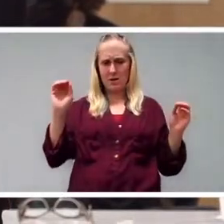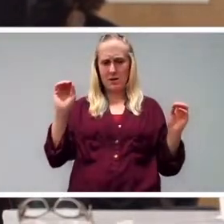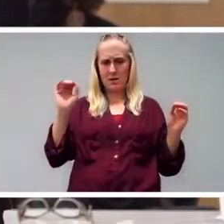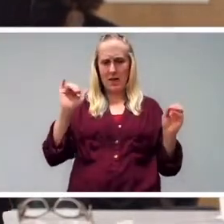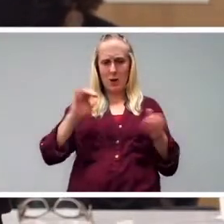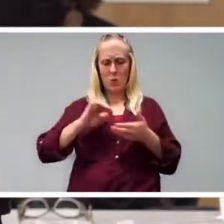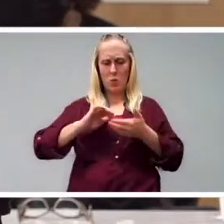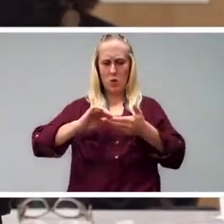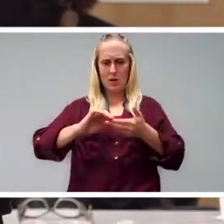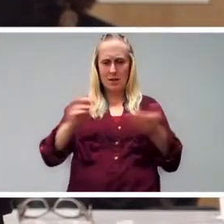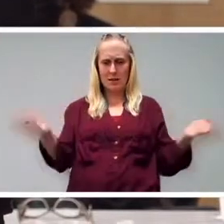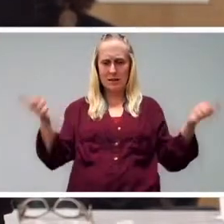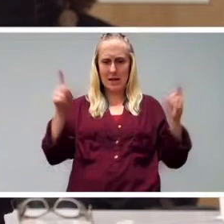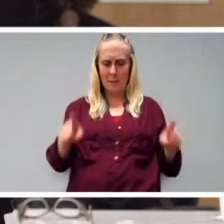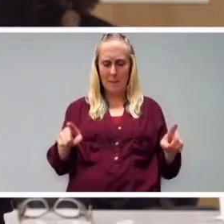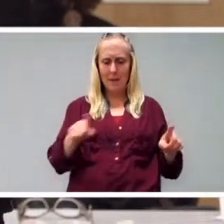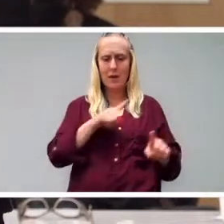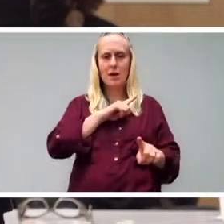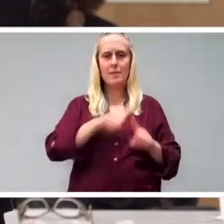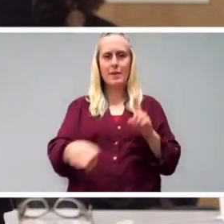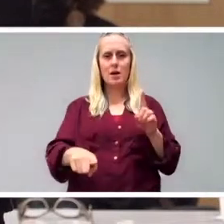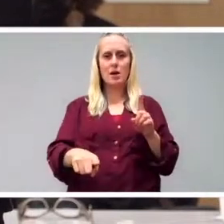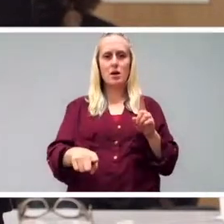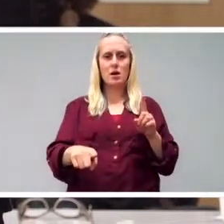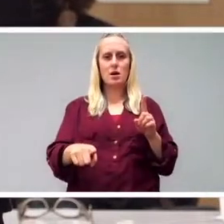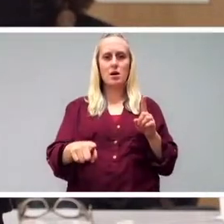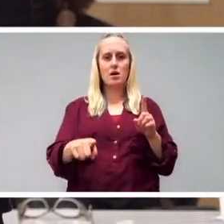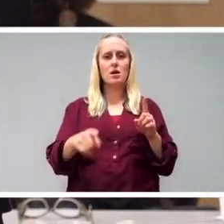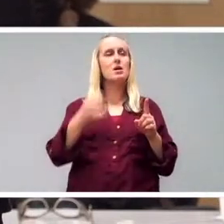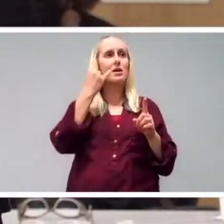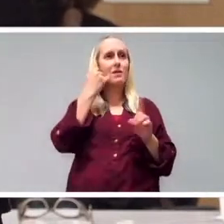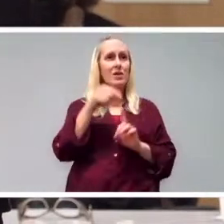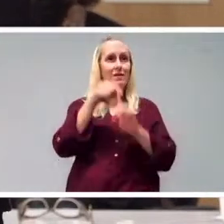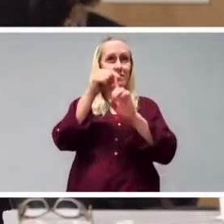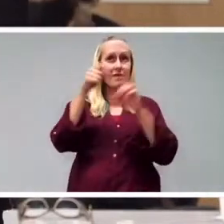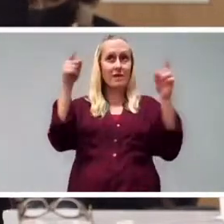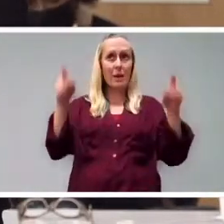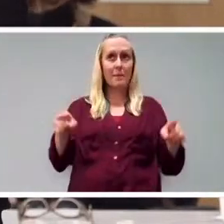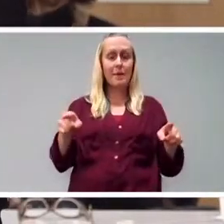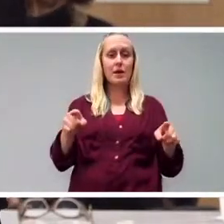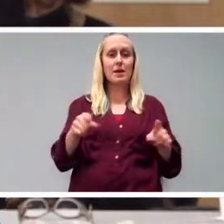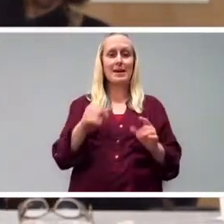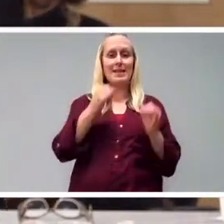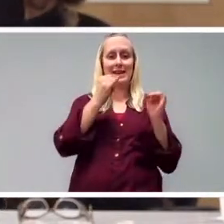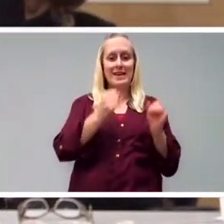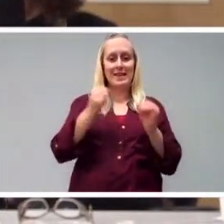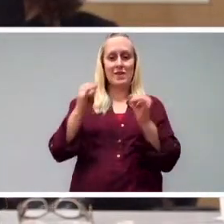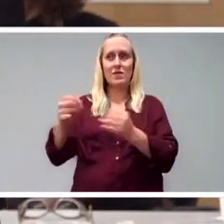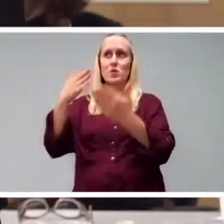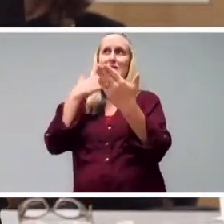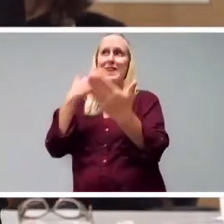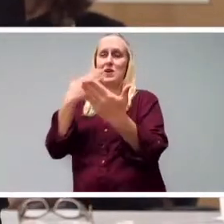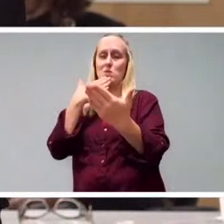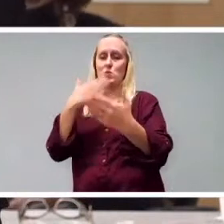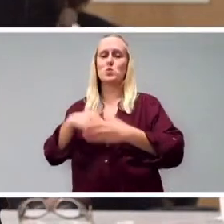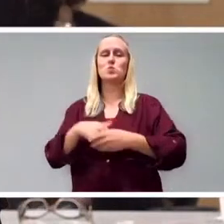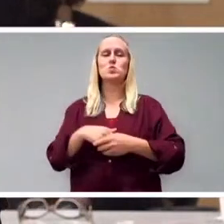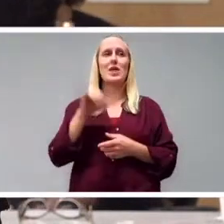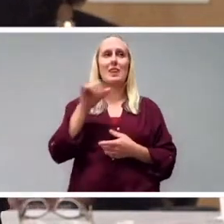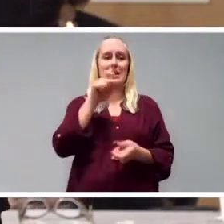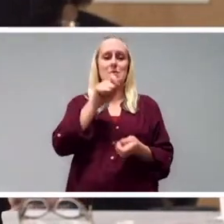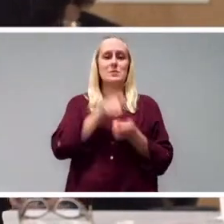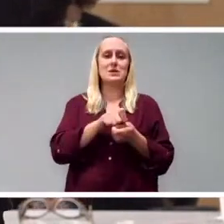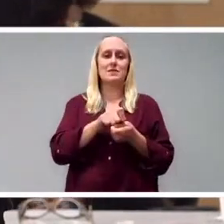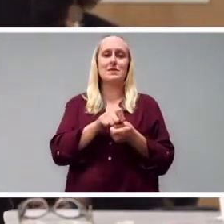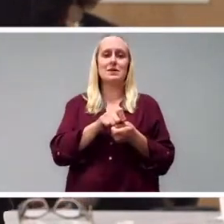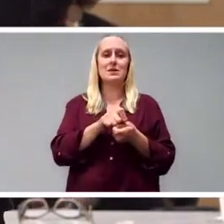to fruition, but even if we did that, I think the individual thank yous has been what we hear from